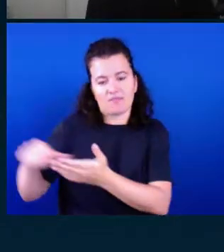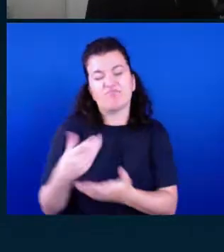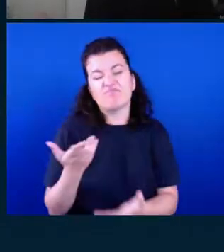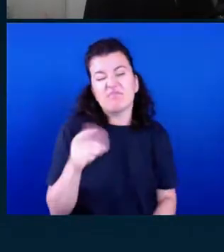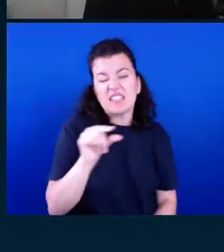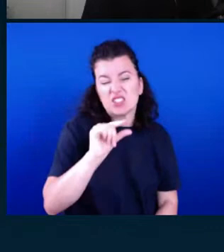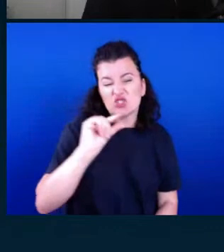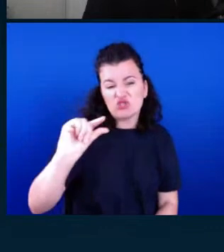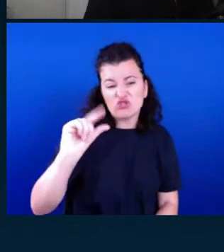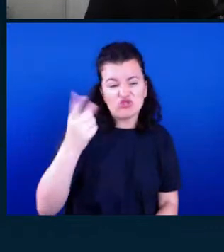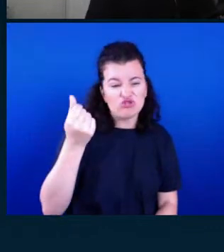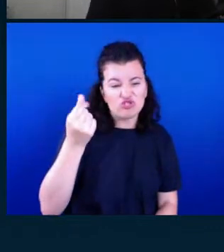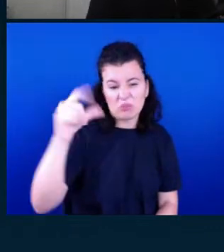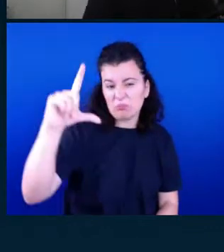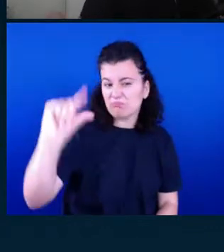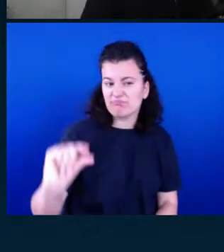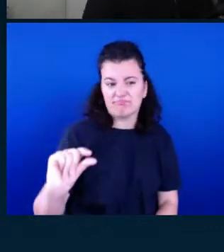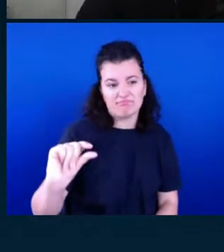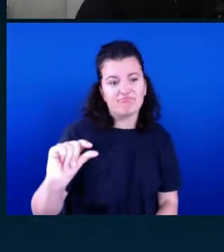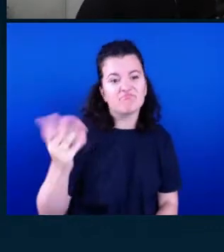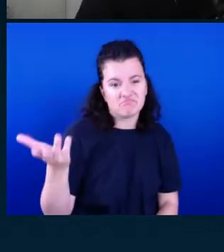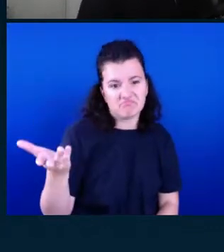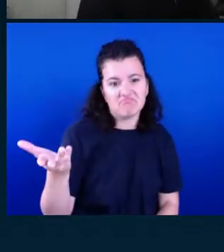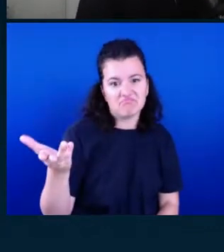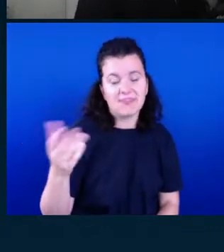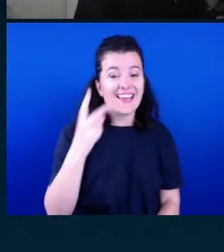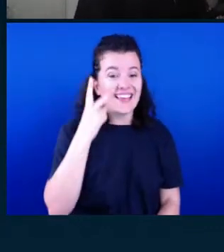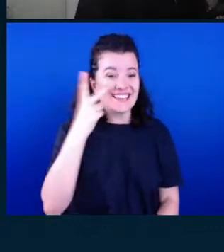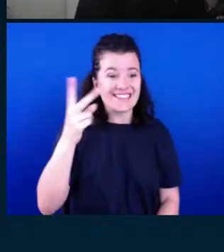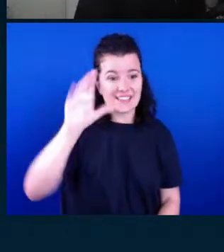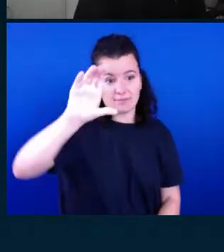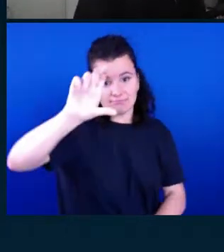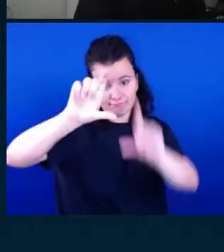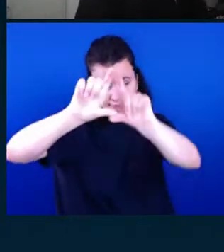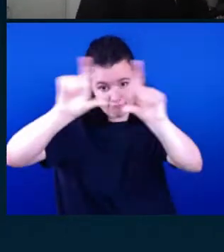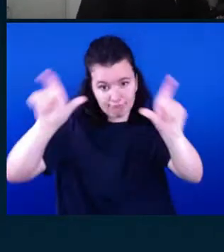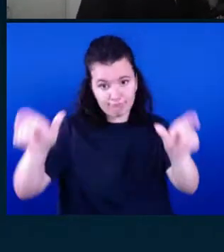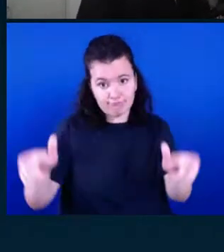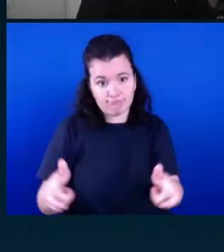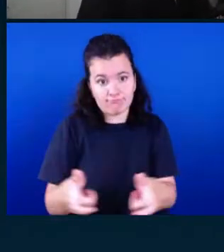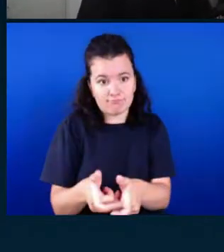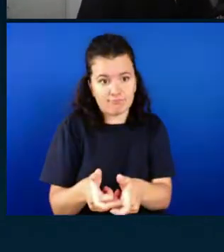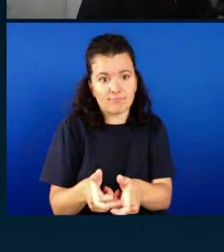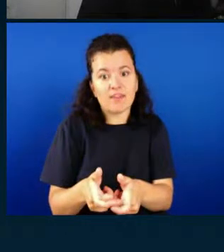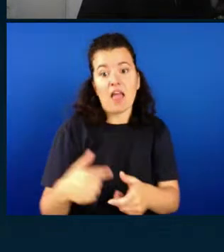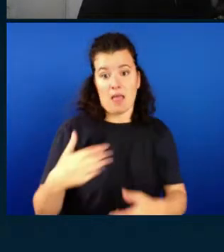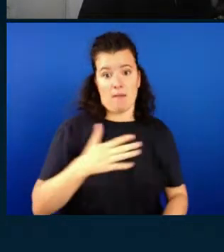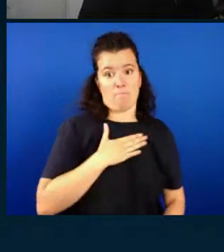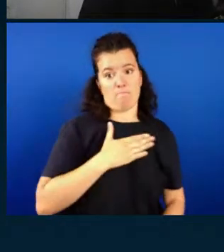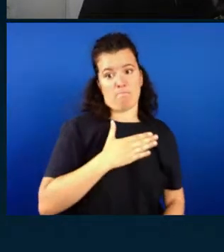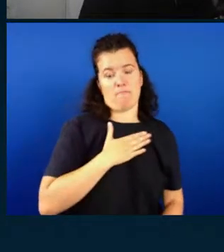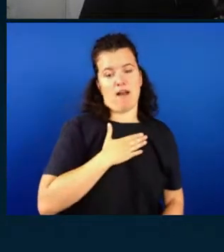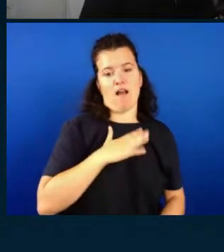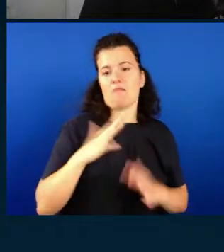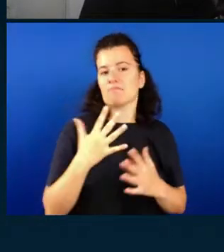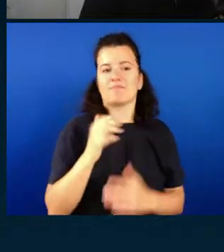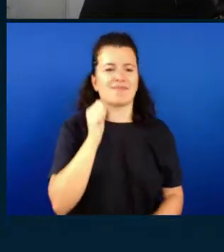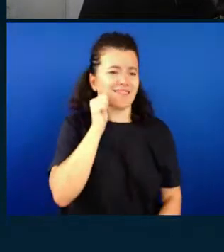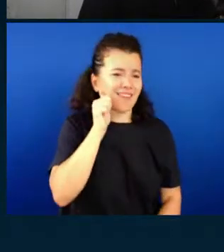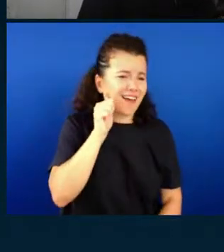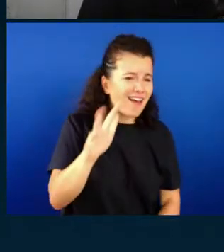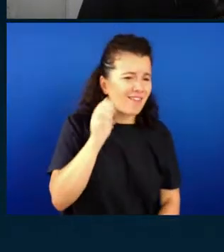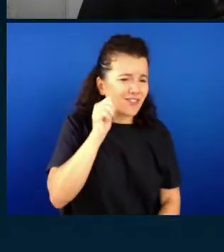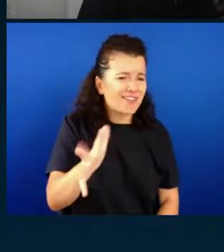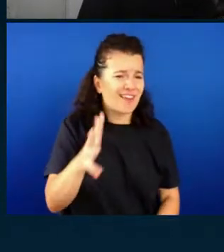cheap. And the graph you see over here is an Azure Function app that I have running every day for a